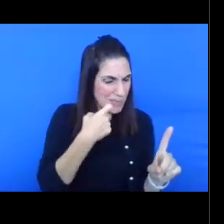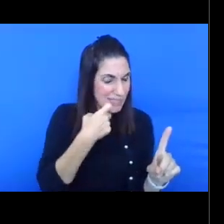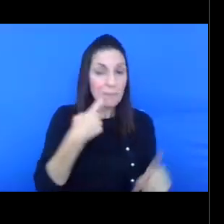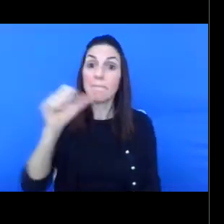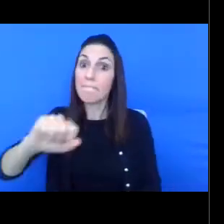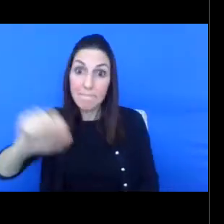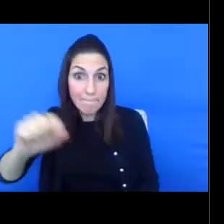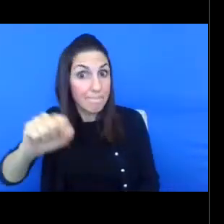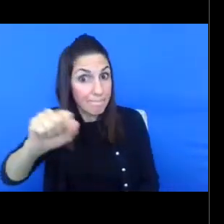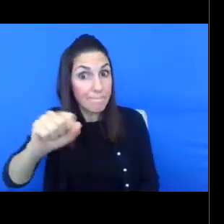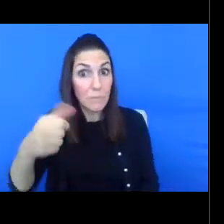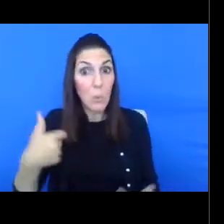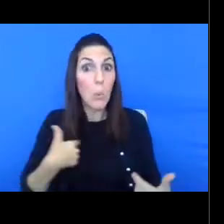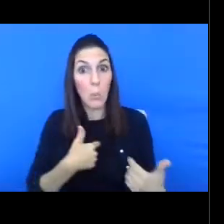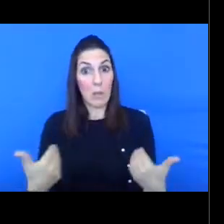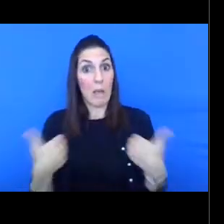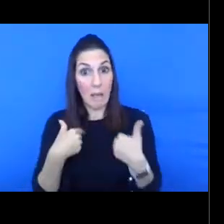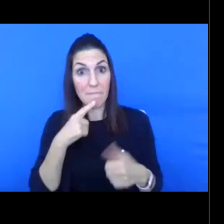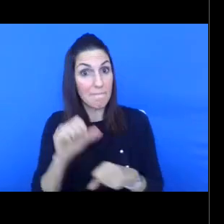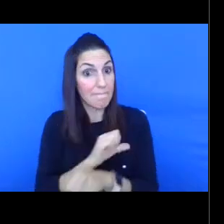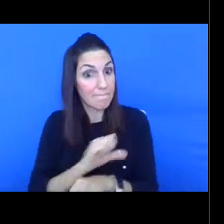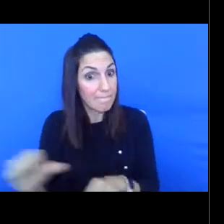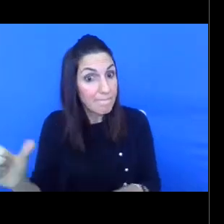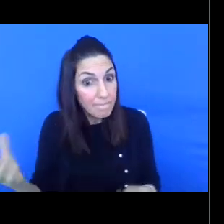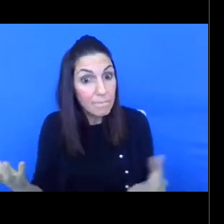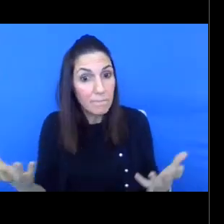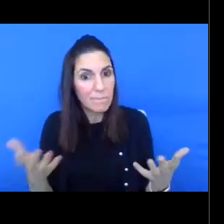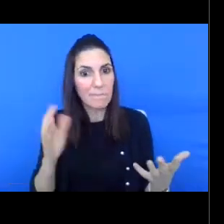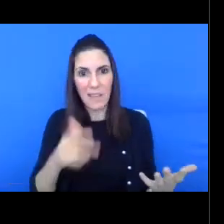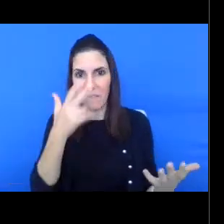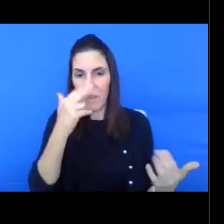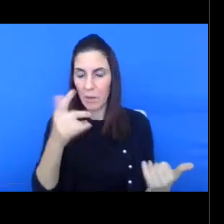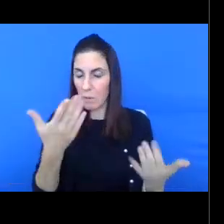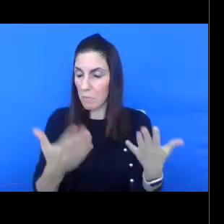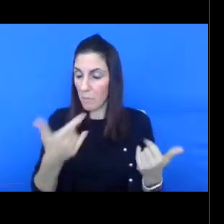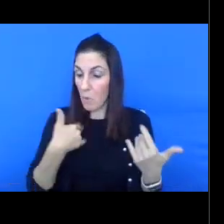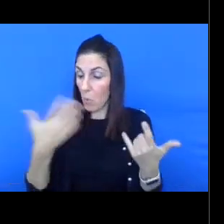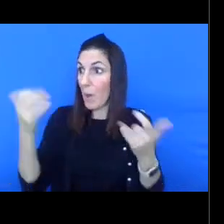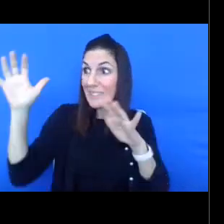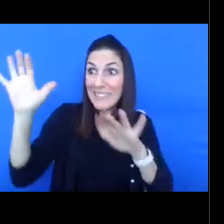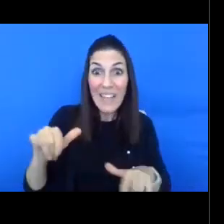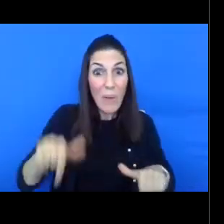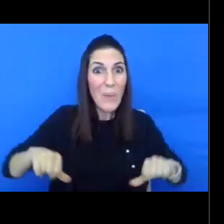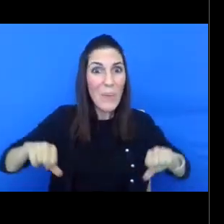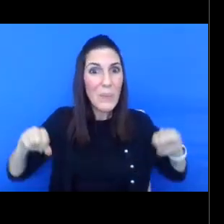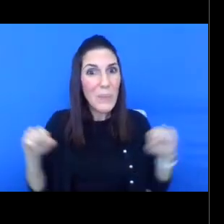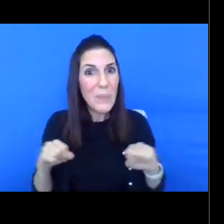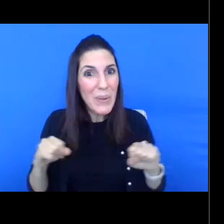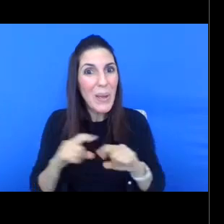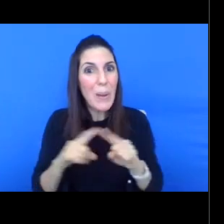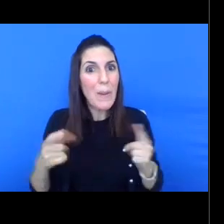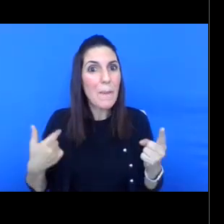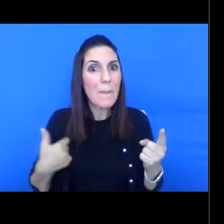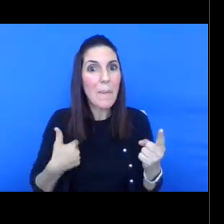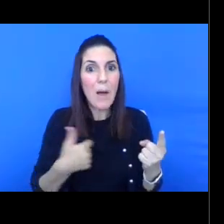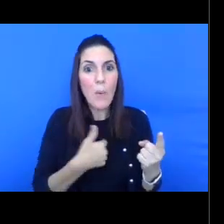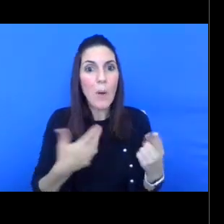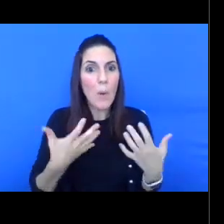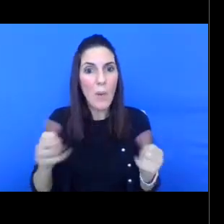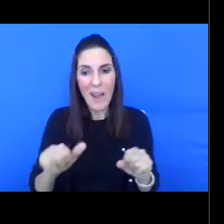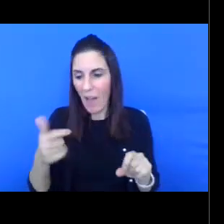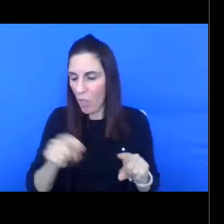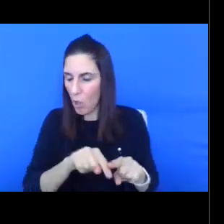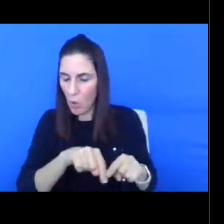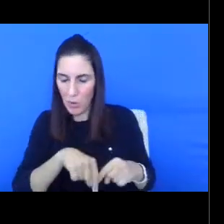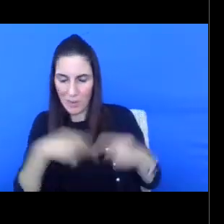sure have. Funny how that works. Maybe you want snow this winter. What you would want is the other side of the spectrum, the